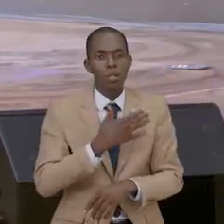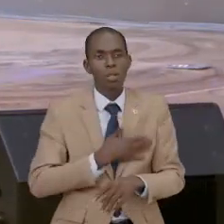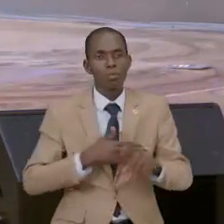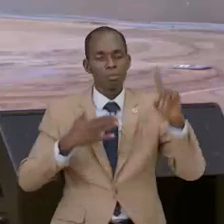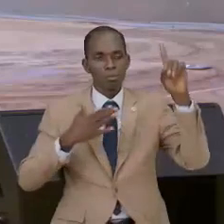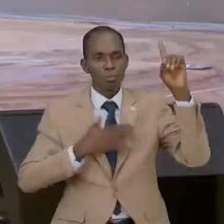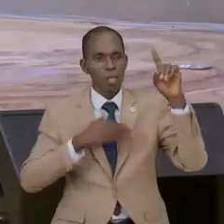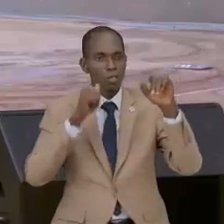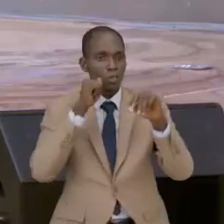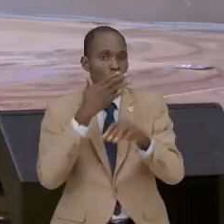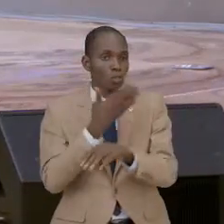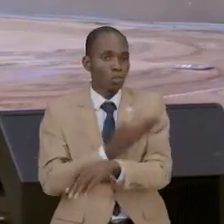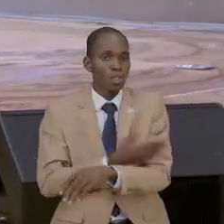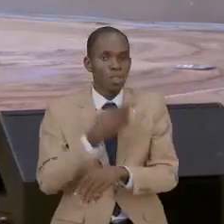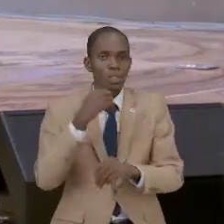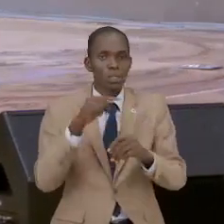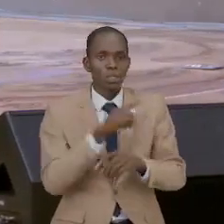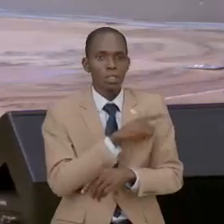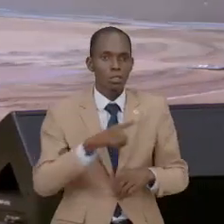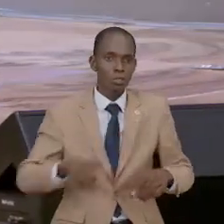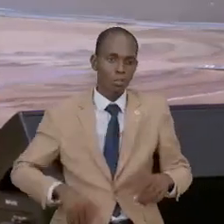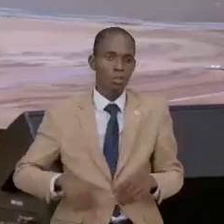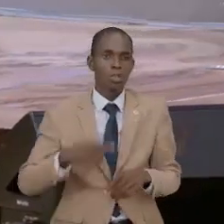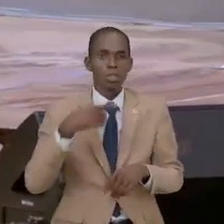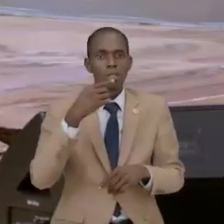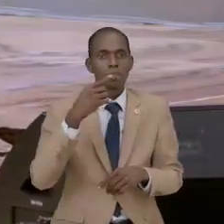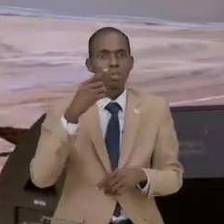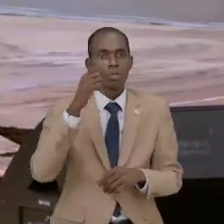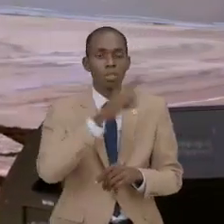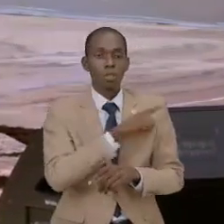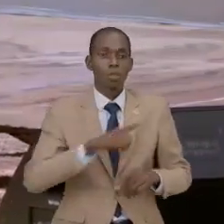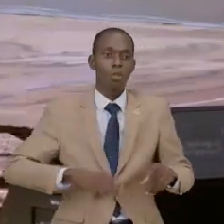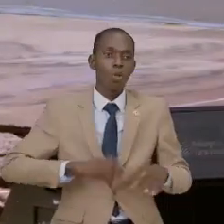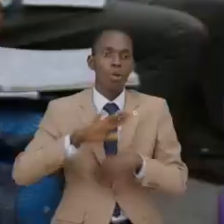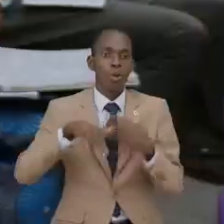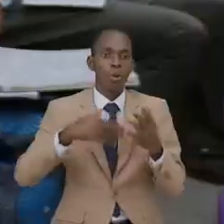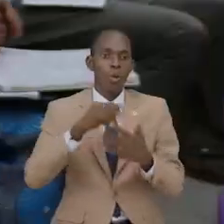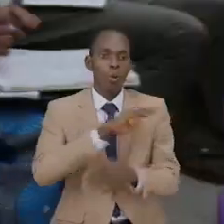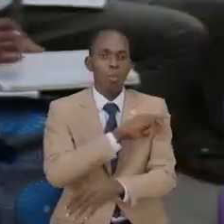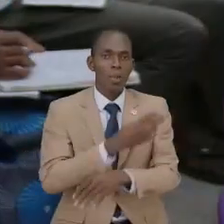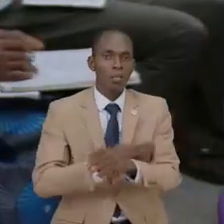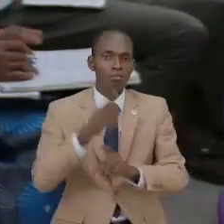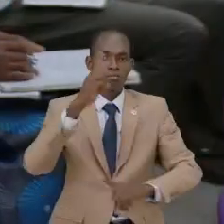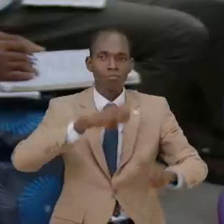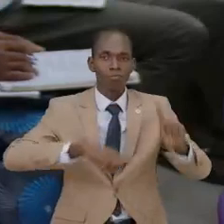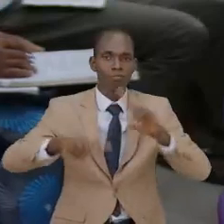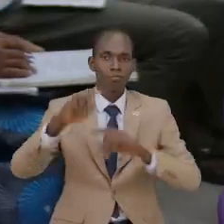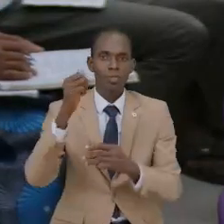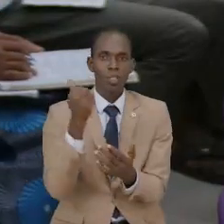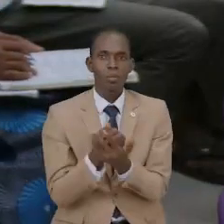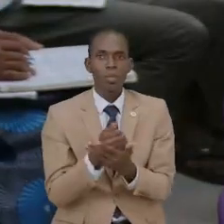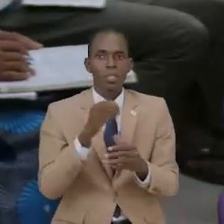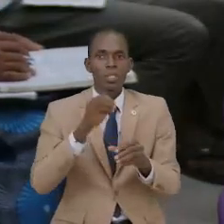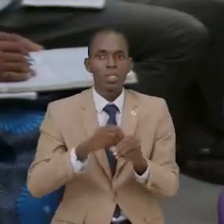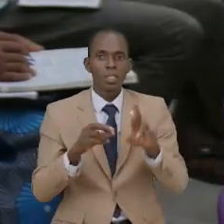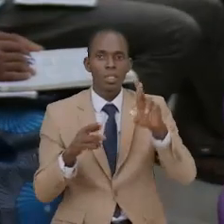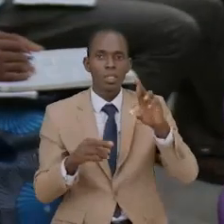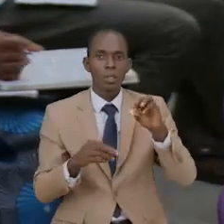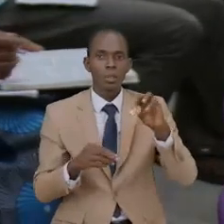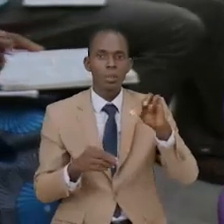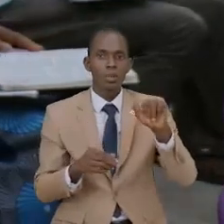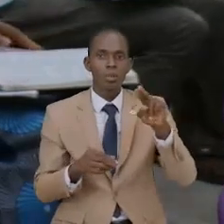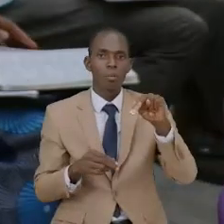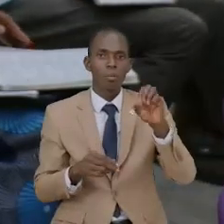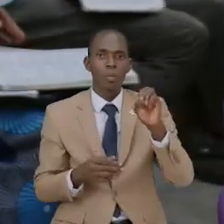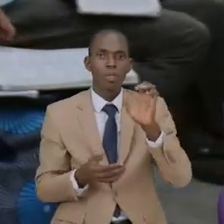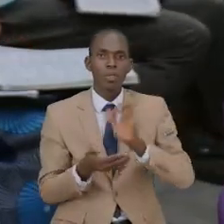the Lord Almighty. And somebody shout amen. Amen. Romans chapter 8,